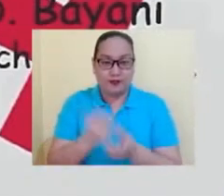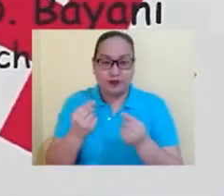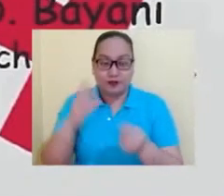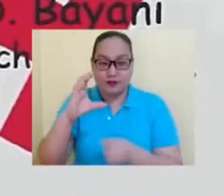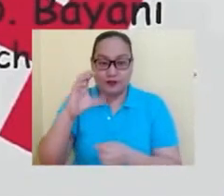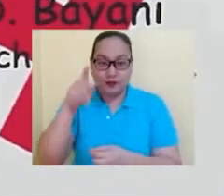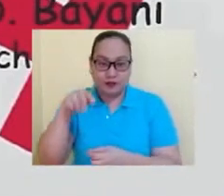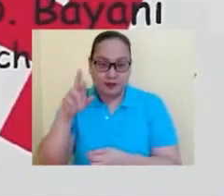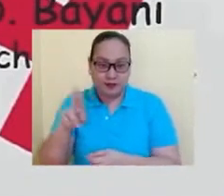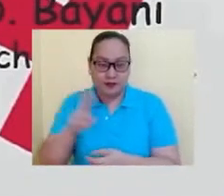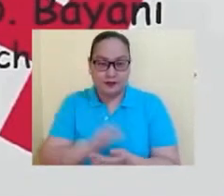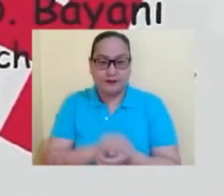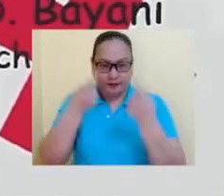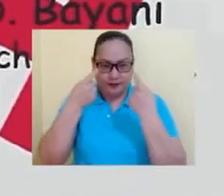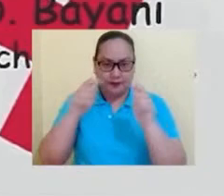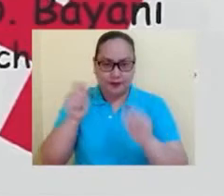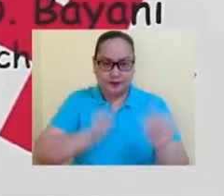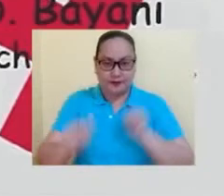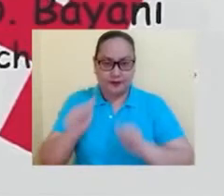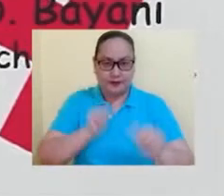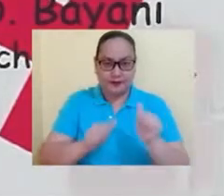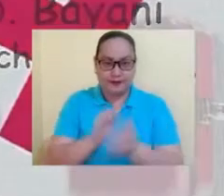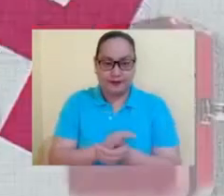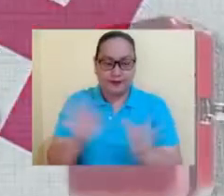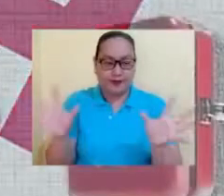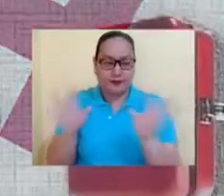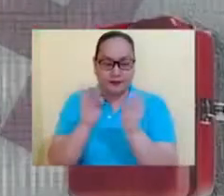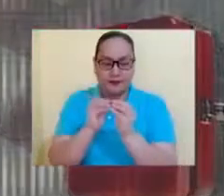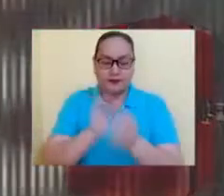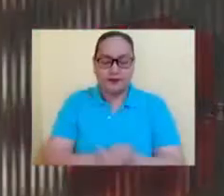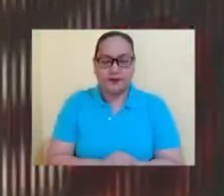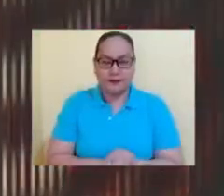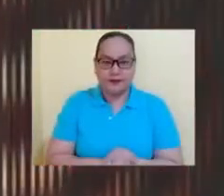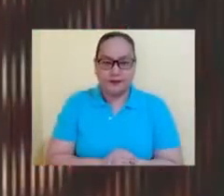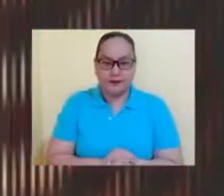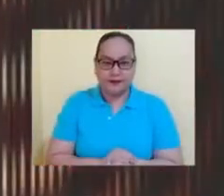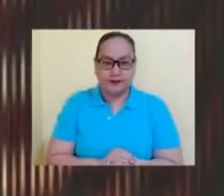CPR? Try this activity. Assemble.